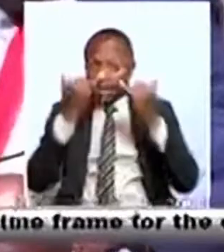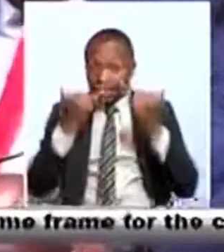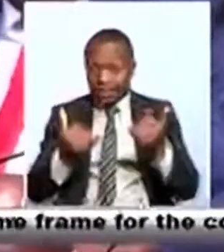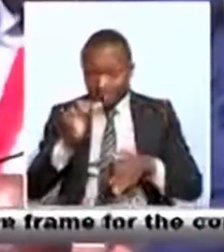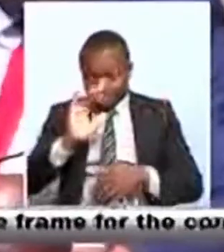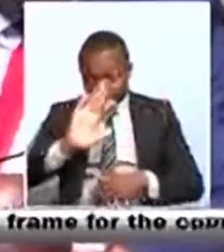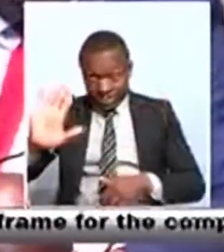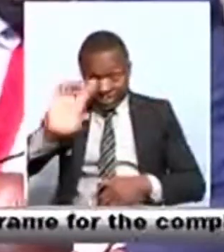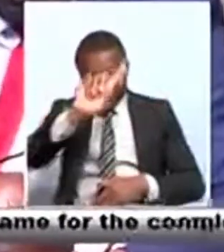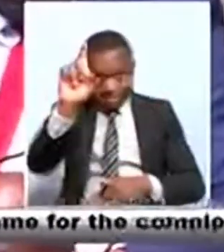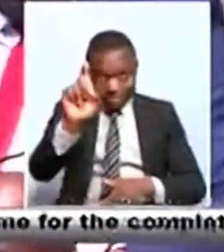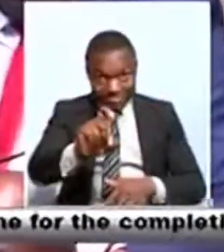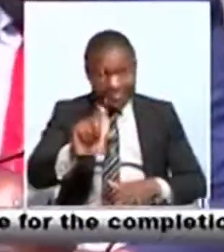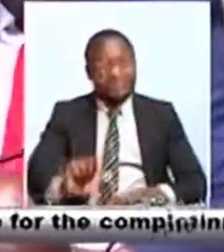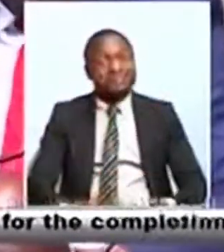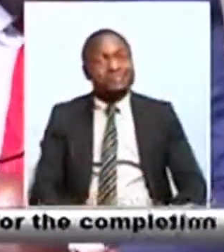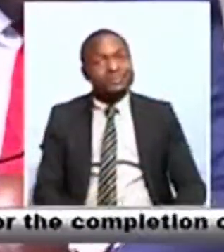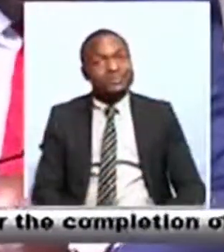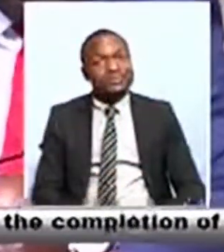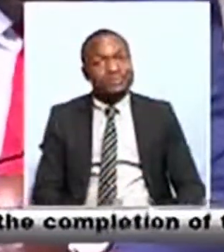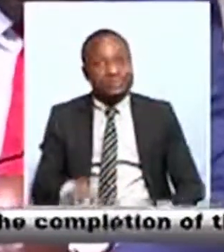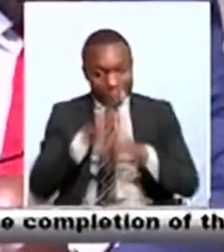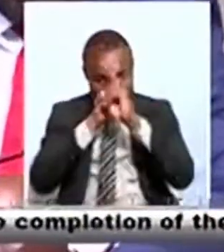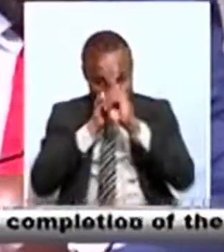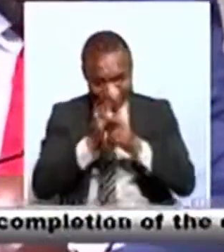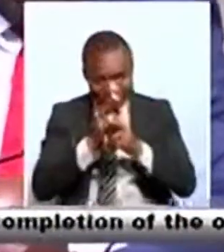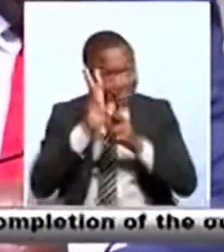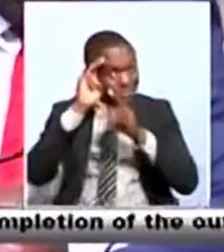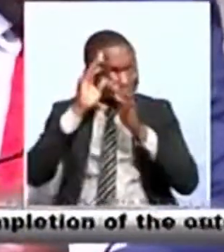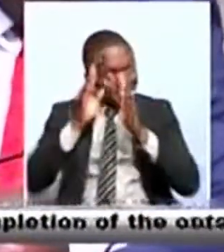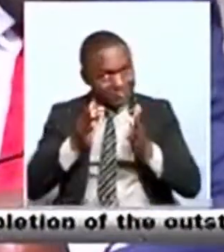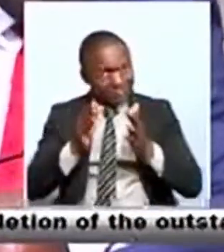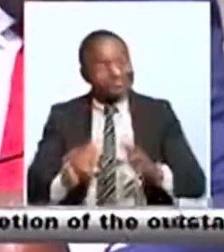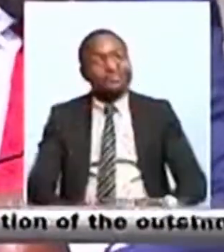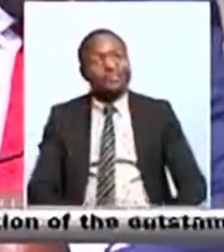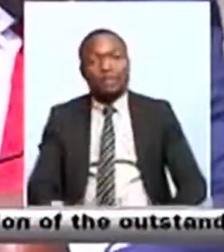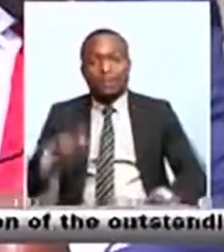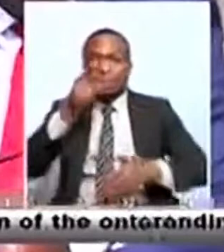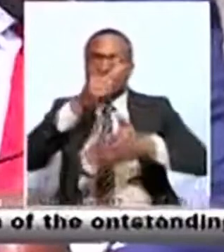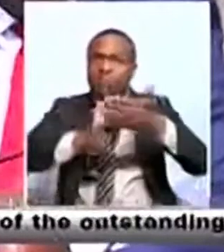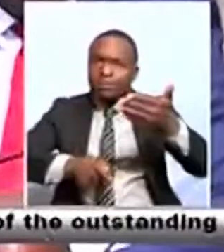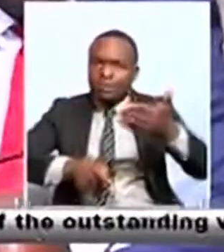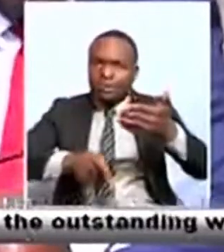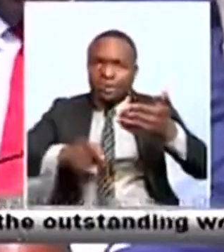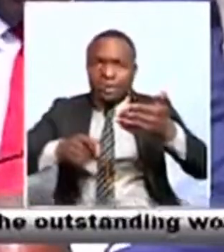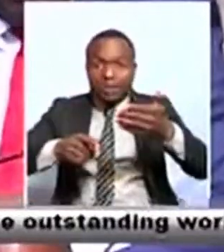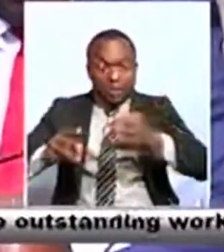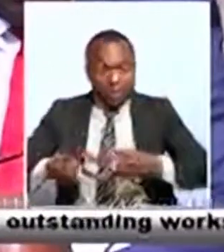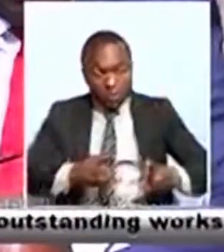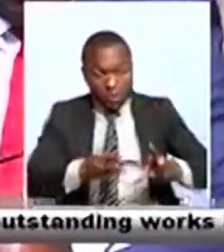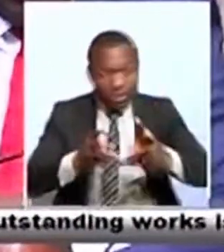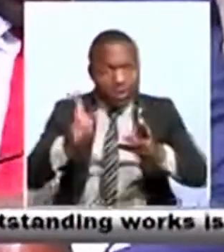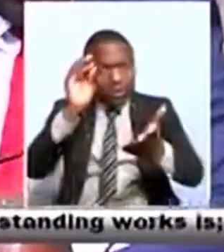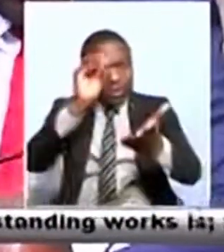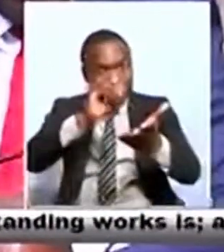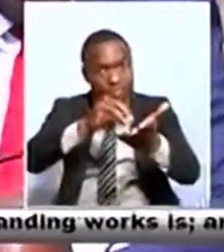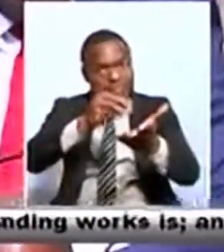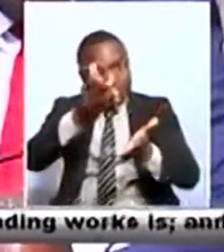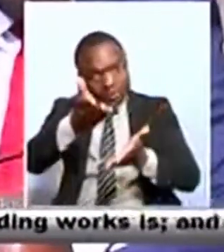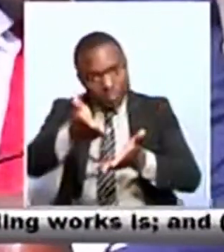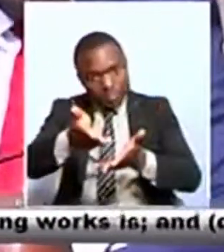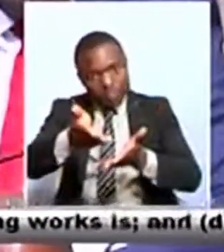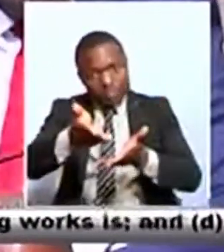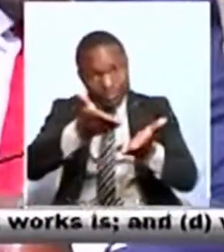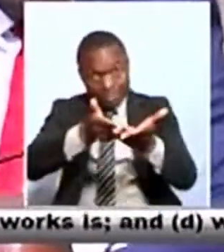question, Honorable Minister, is what measures are being put in place in this